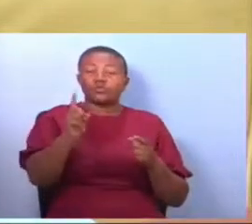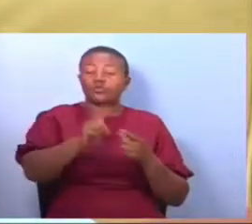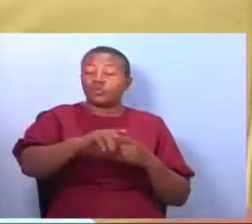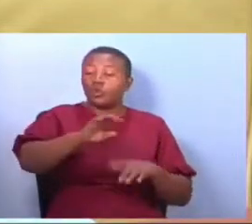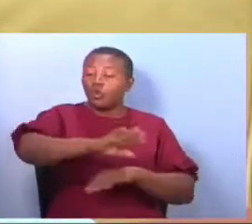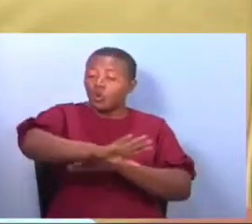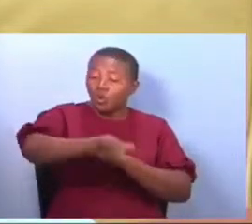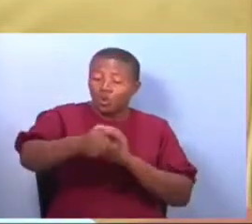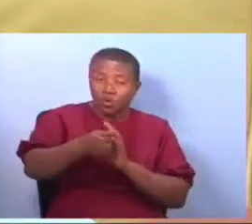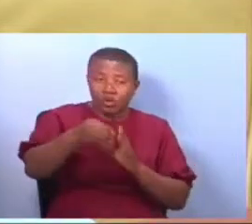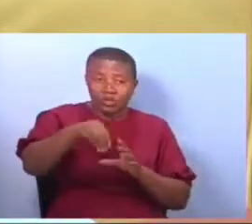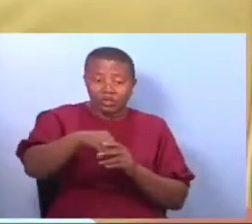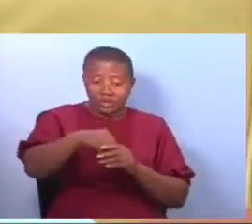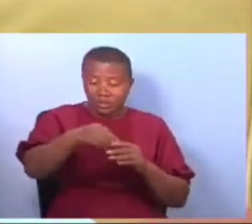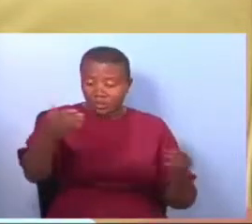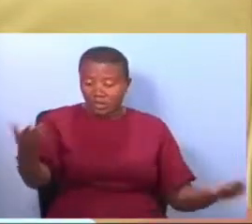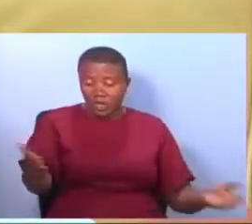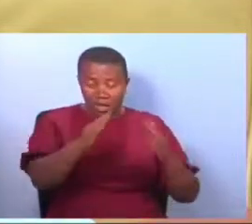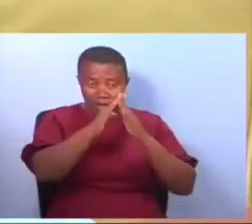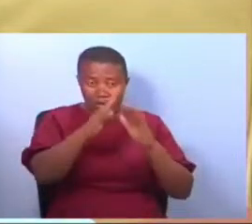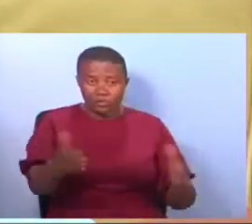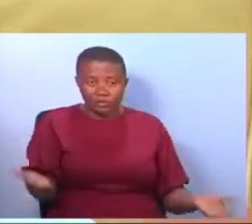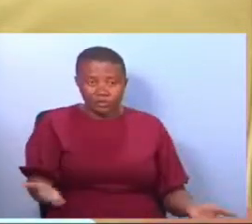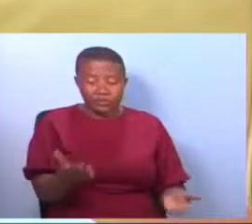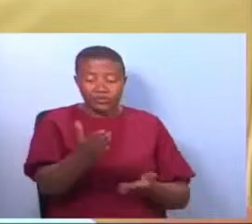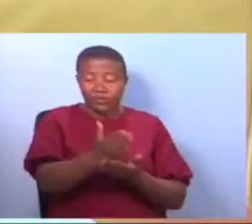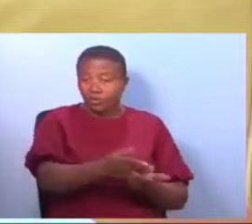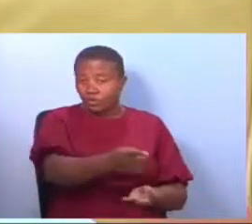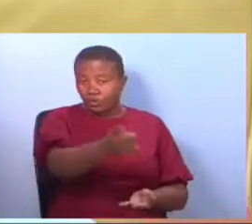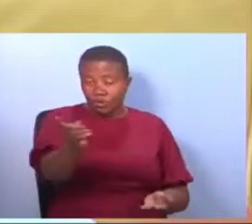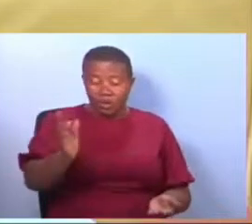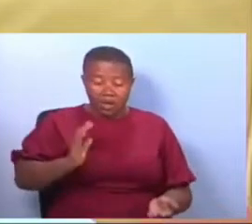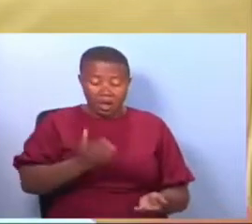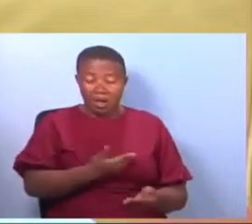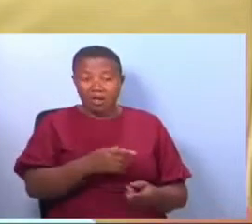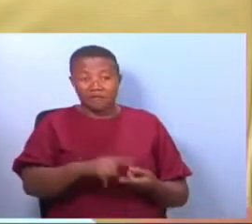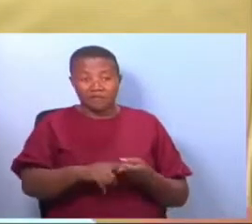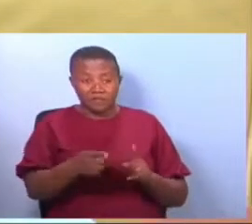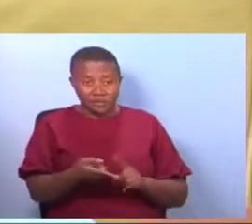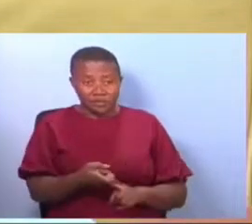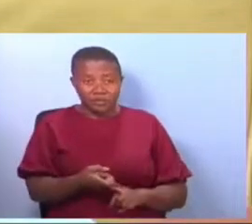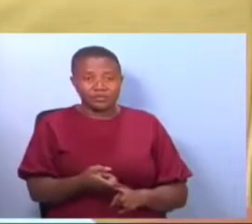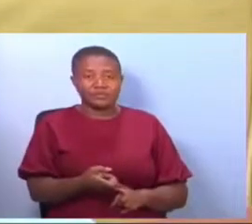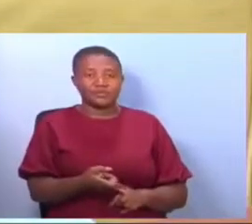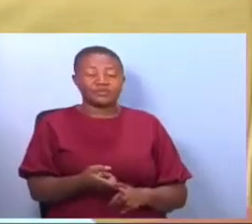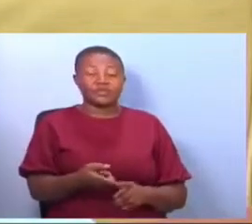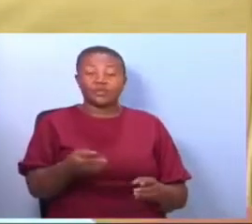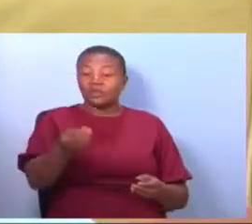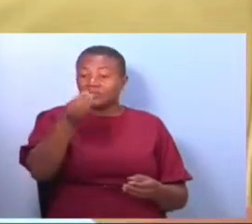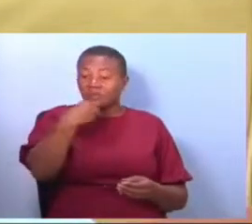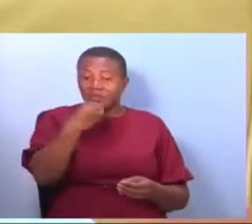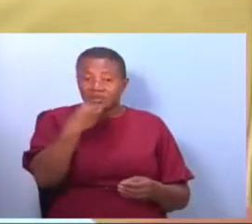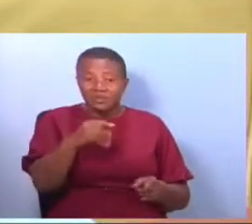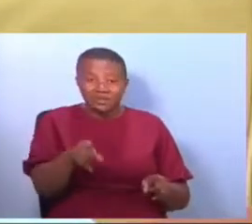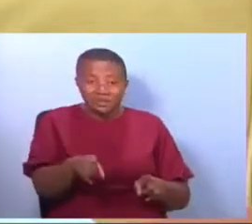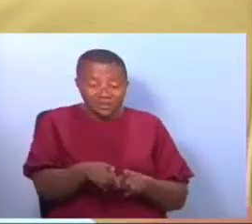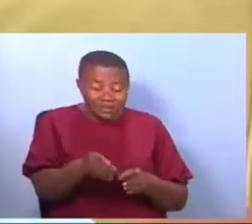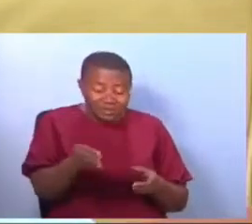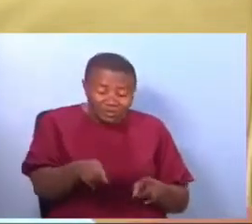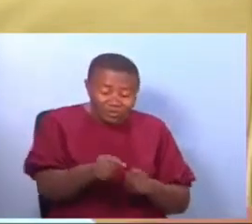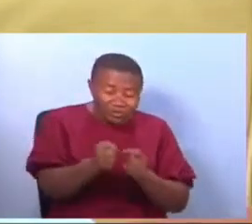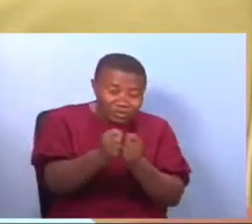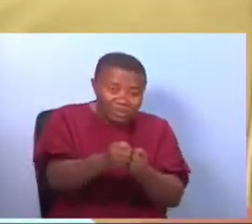chamber. Most of you here are our friends. We break bread together. We do positive things